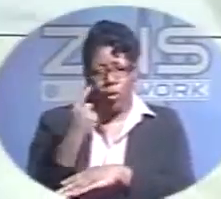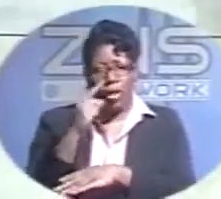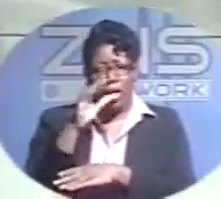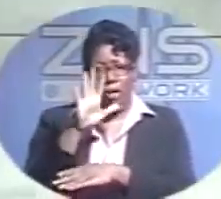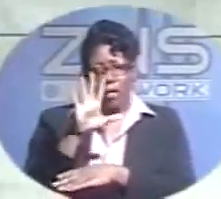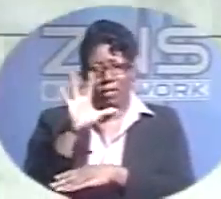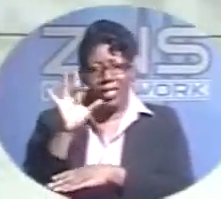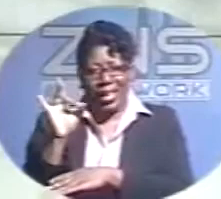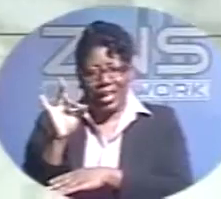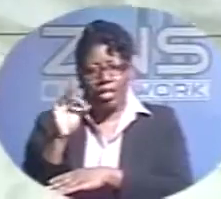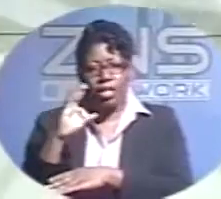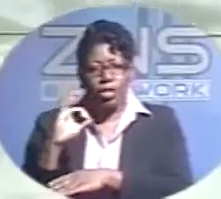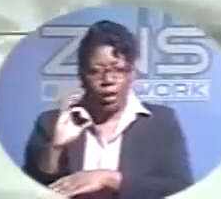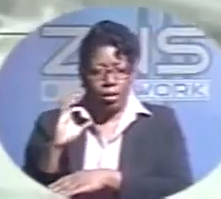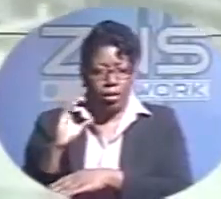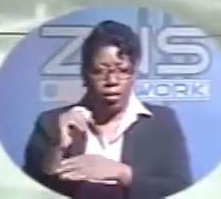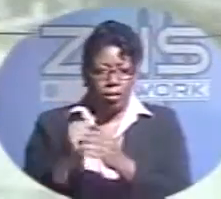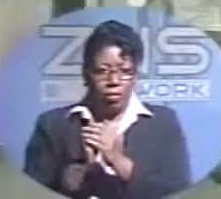and Grenada at